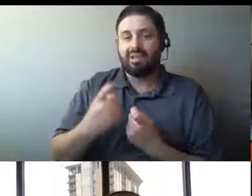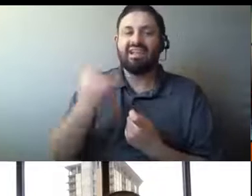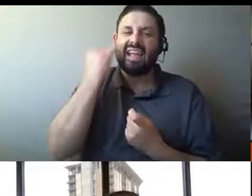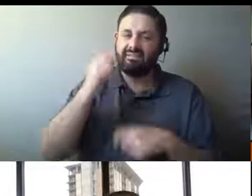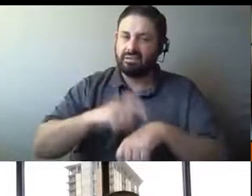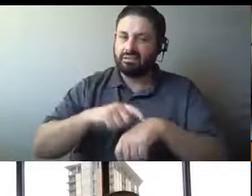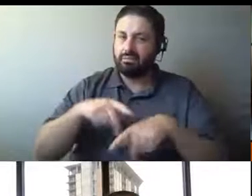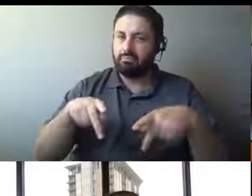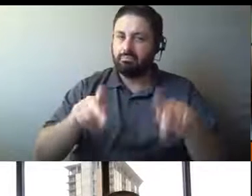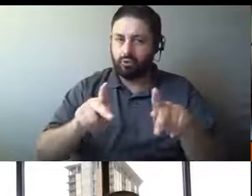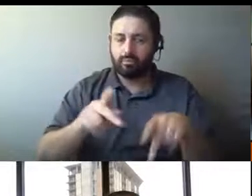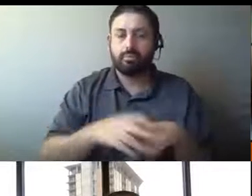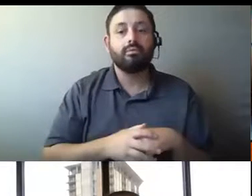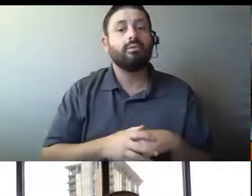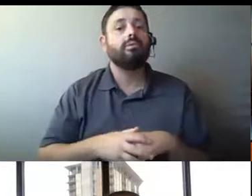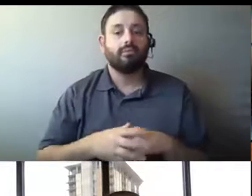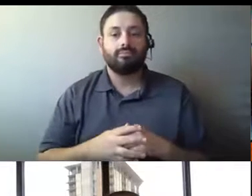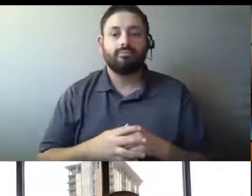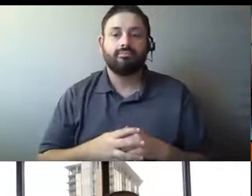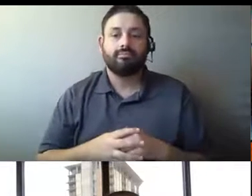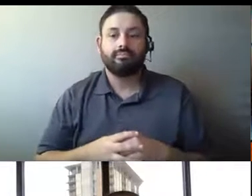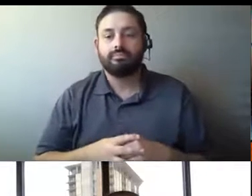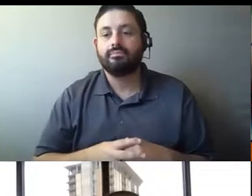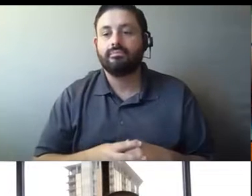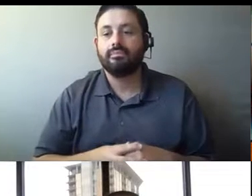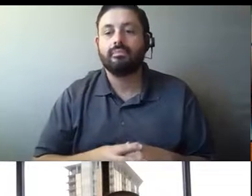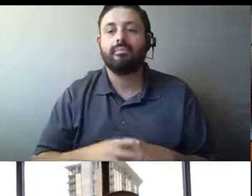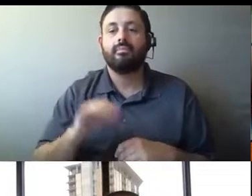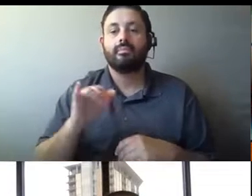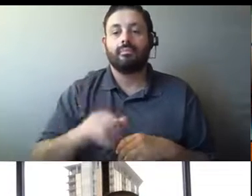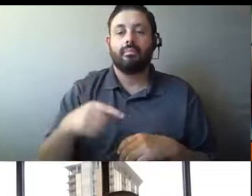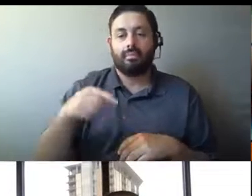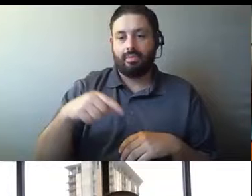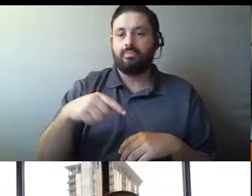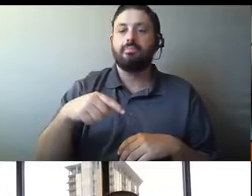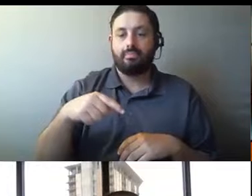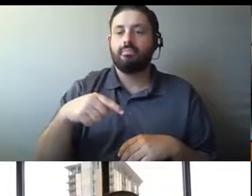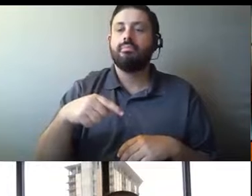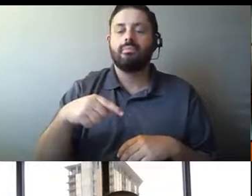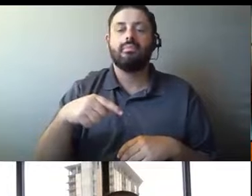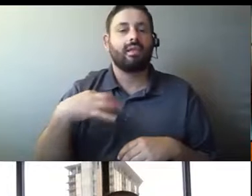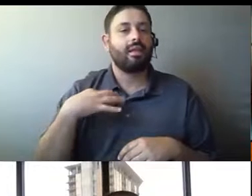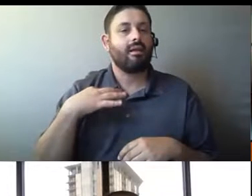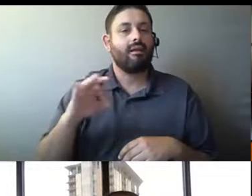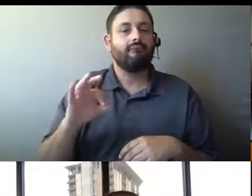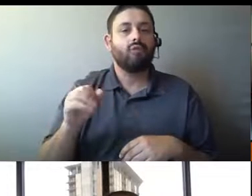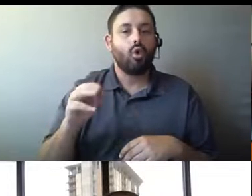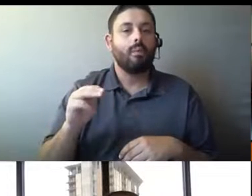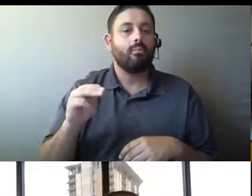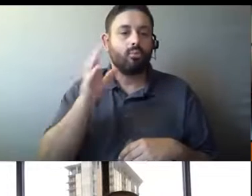the most populous candidate forum, we're going to try to get